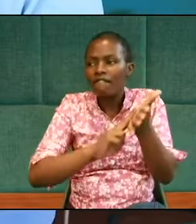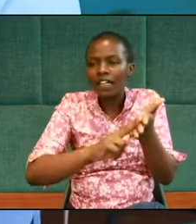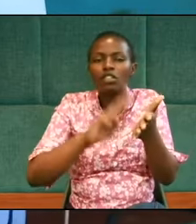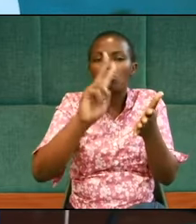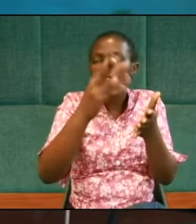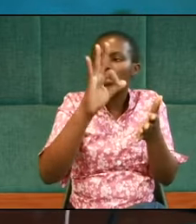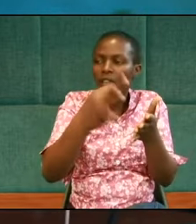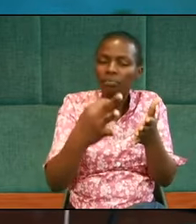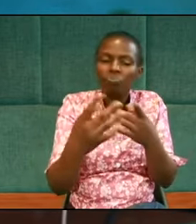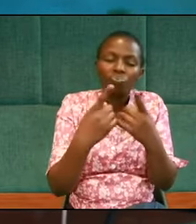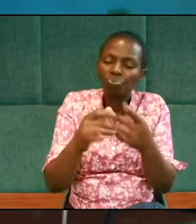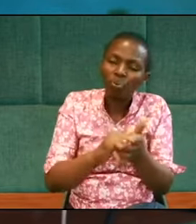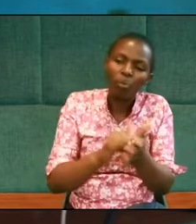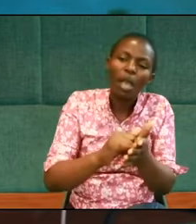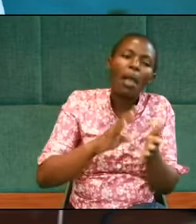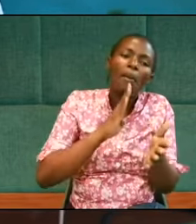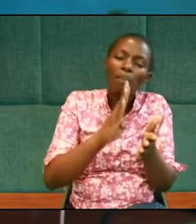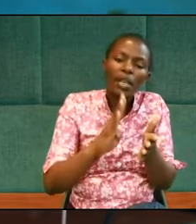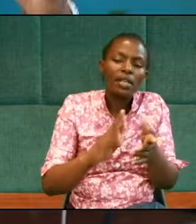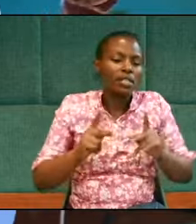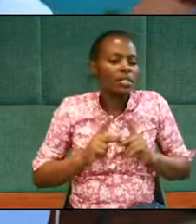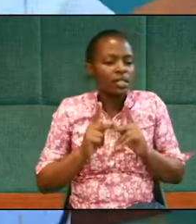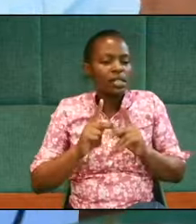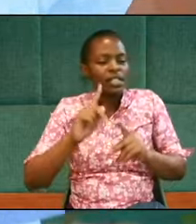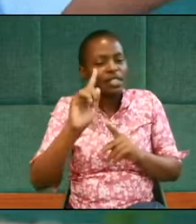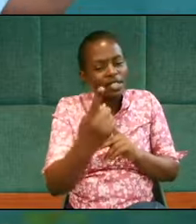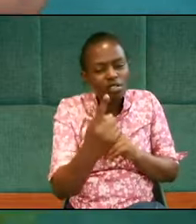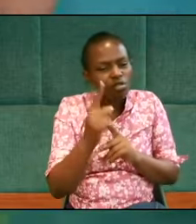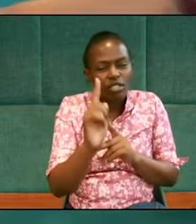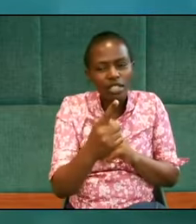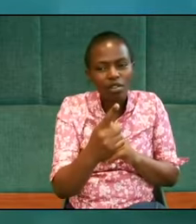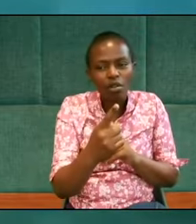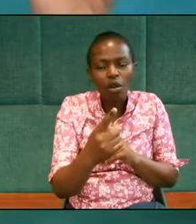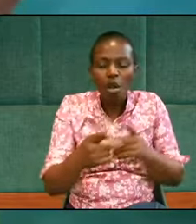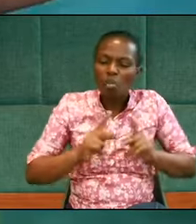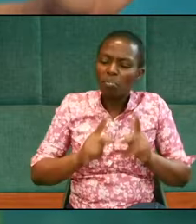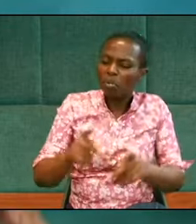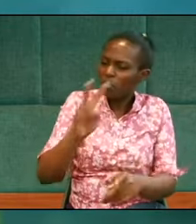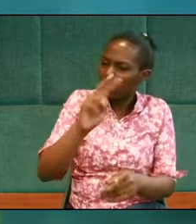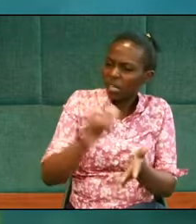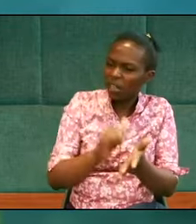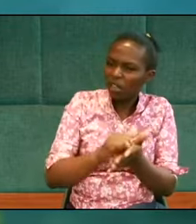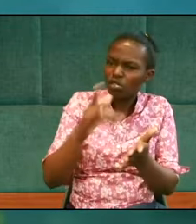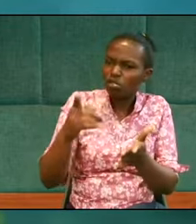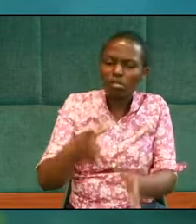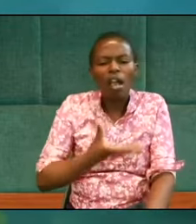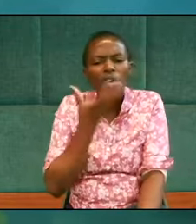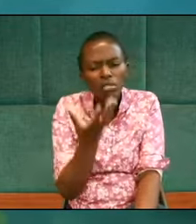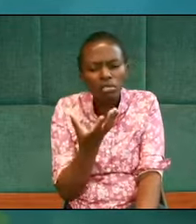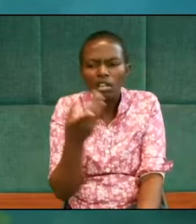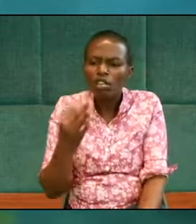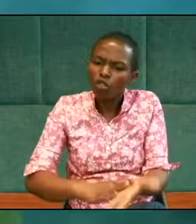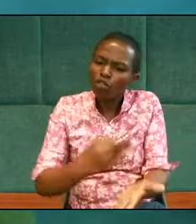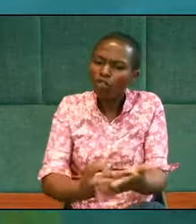Being single simply today, at some stage, people even see it as if you are cursed or you have failed. Why